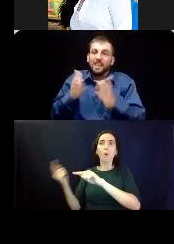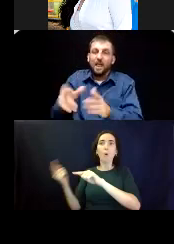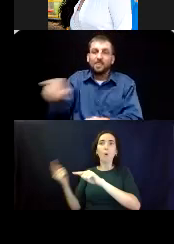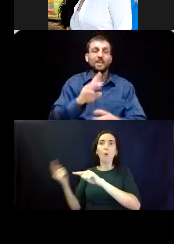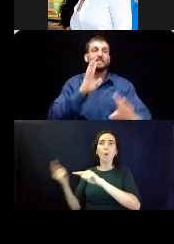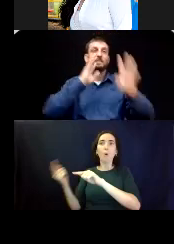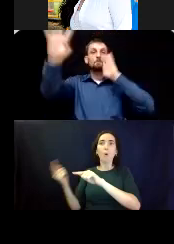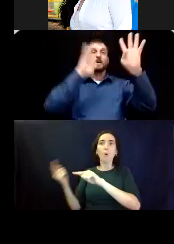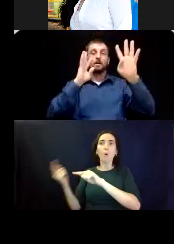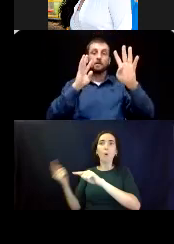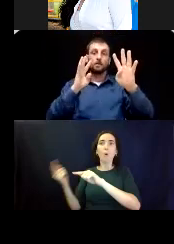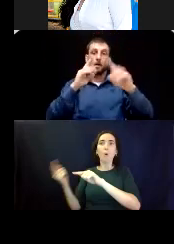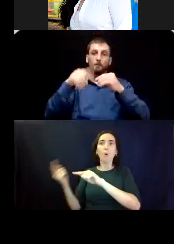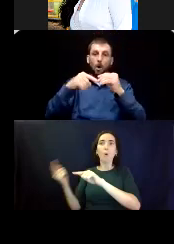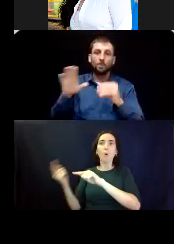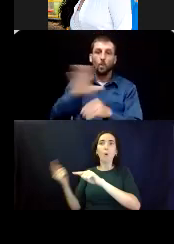they want to see.